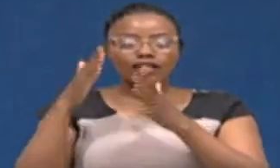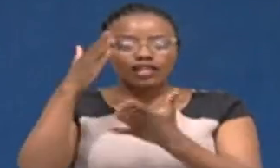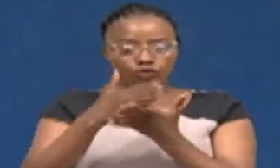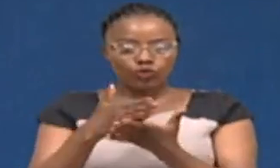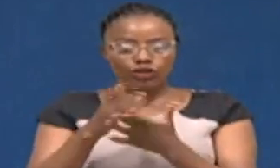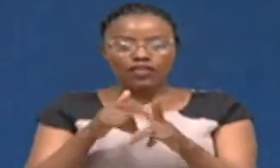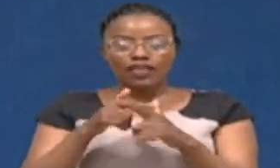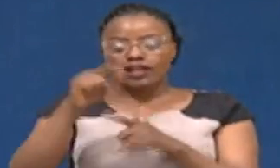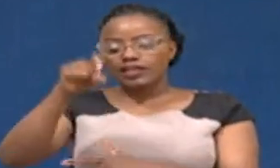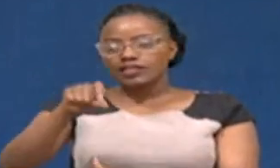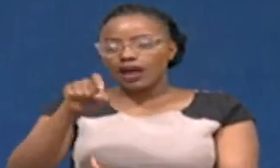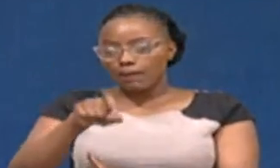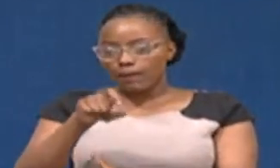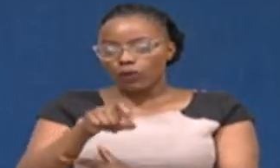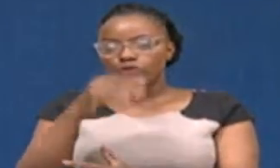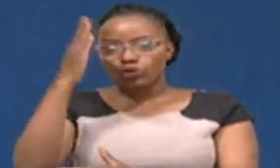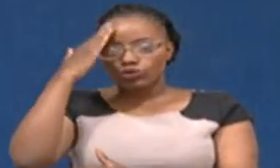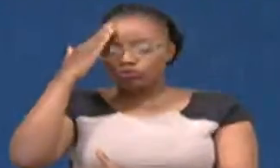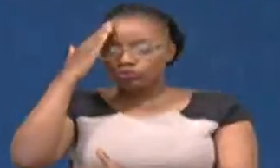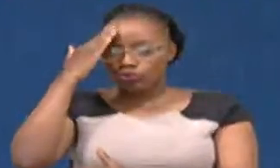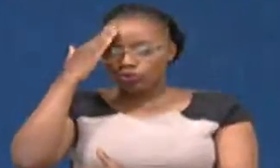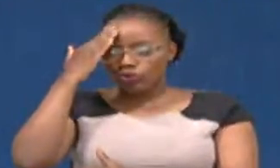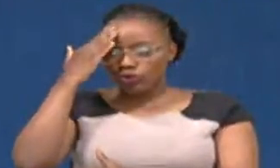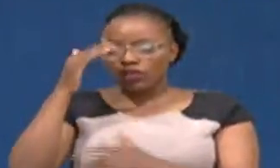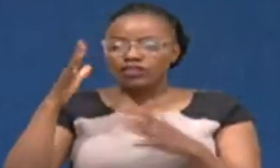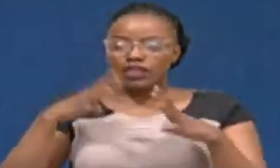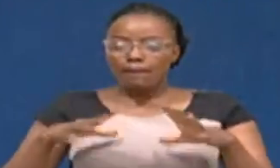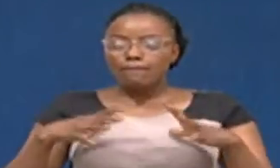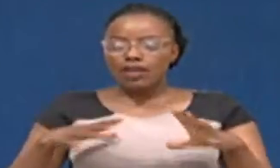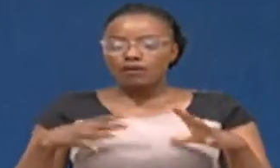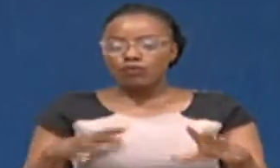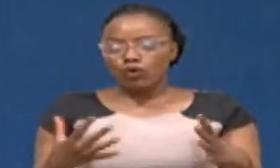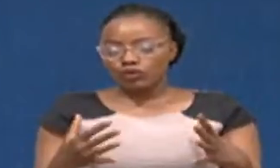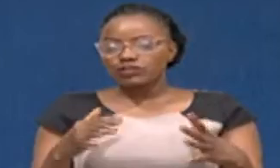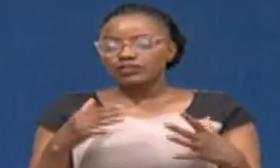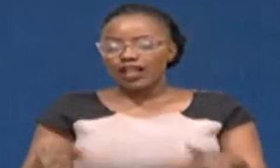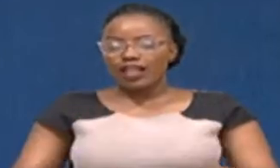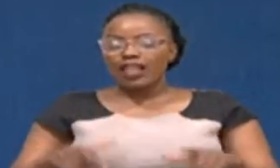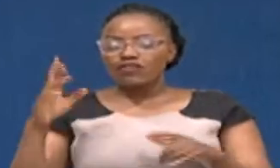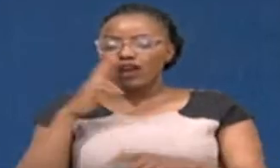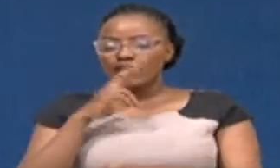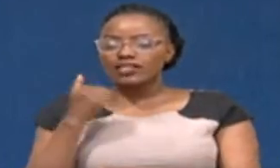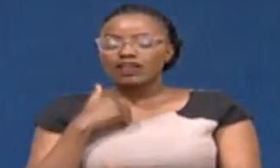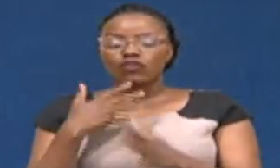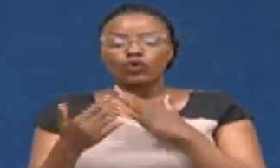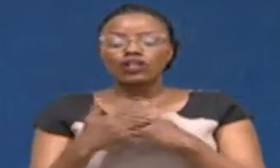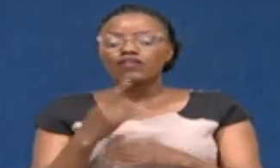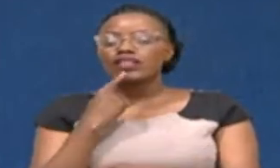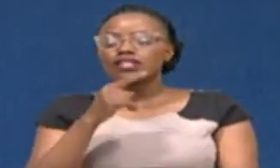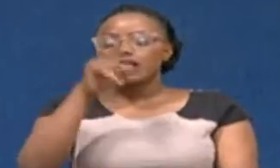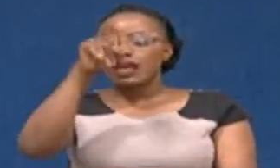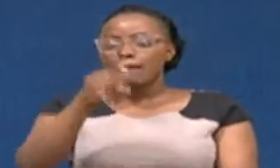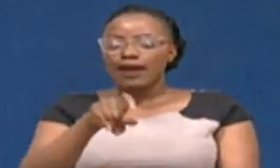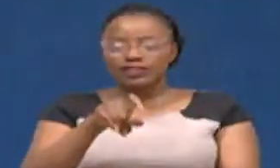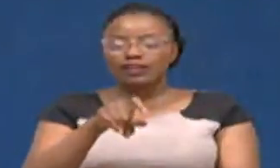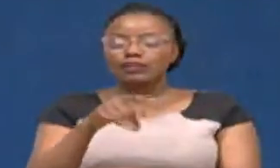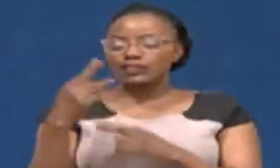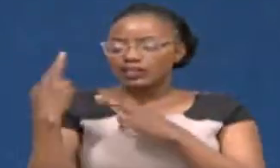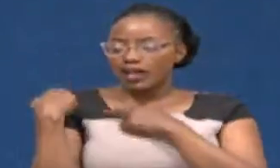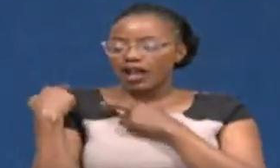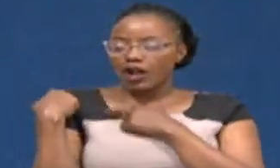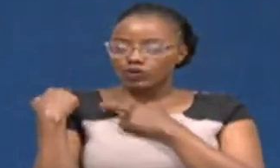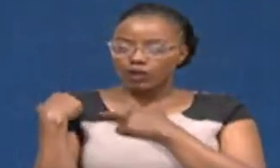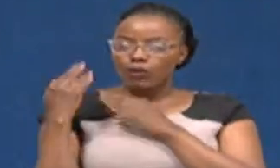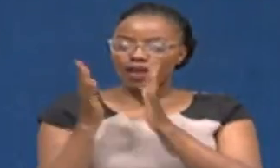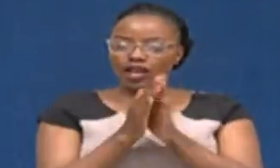indeed, they should also know that human lives are at risk. And so whatever they say, they must be held to